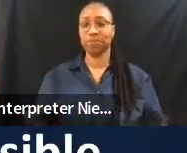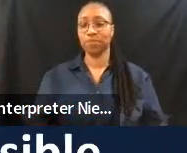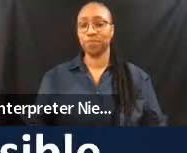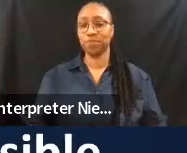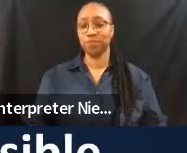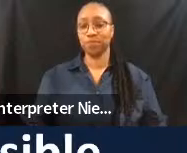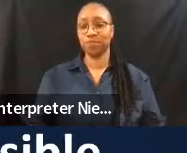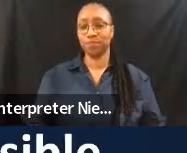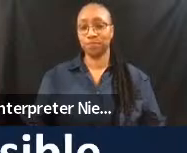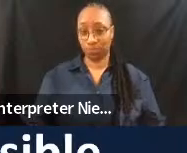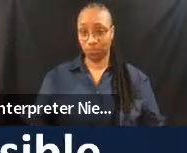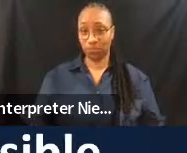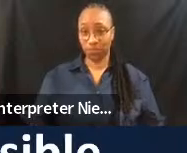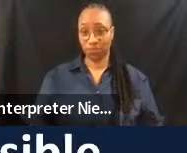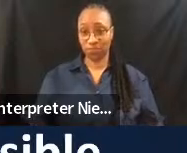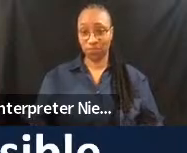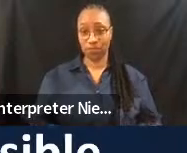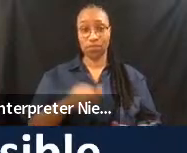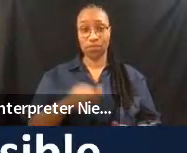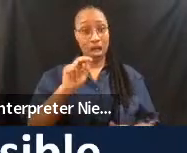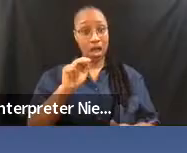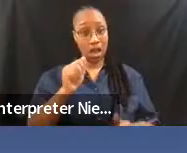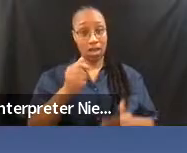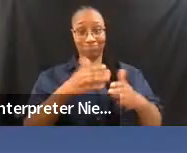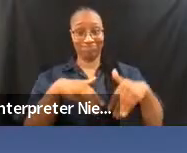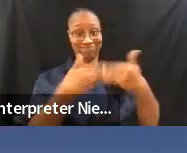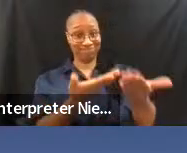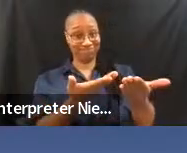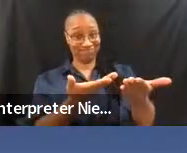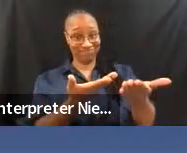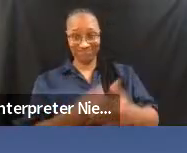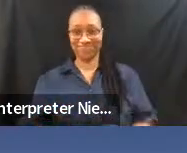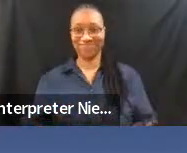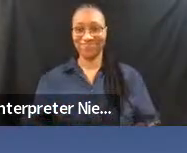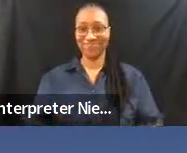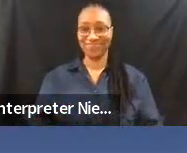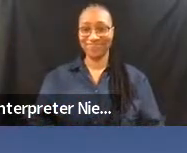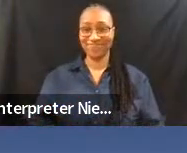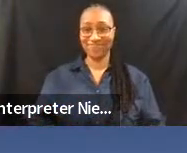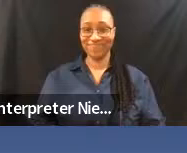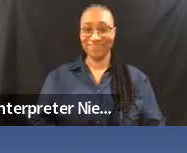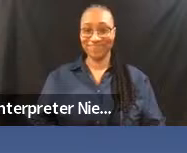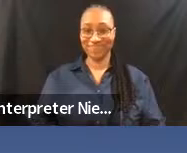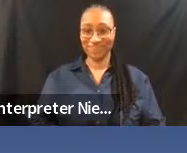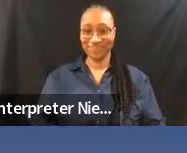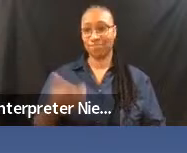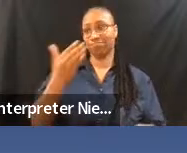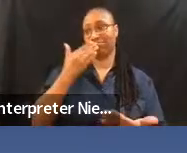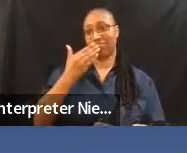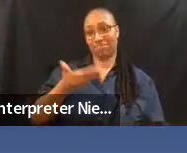Thank you very much. Thank you for inviting NCD to be a part of this presentation today.